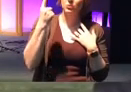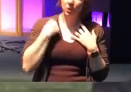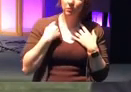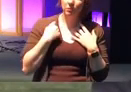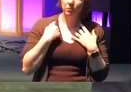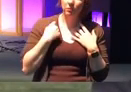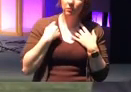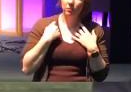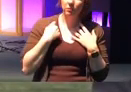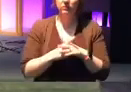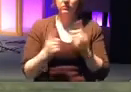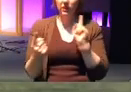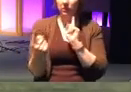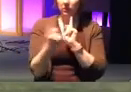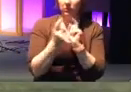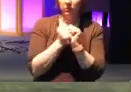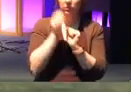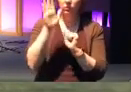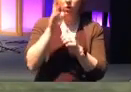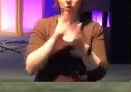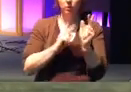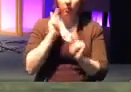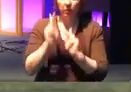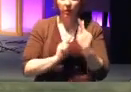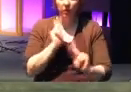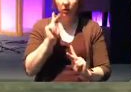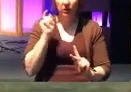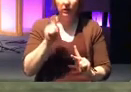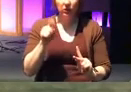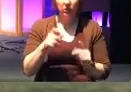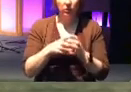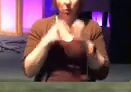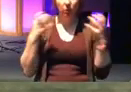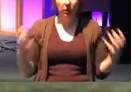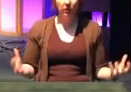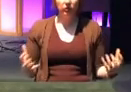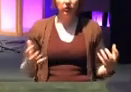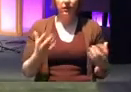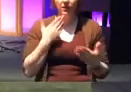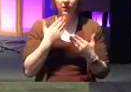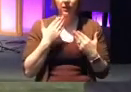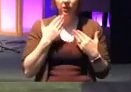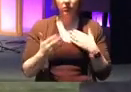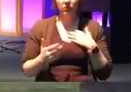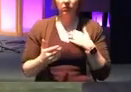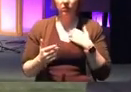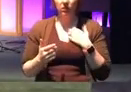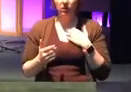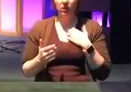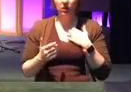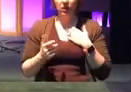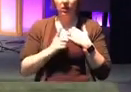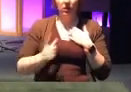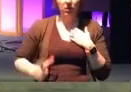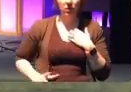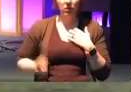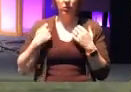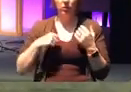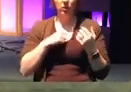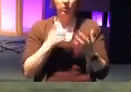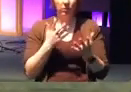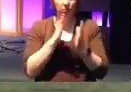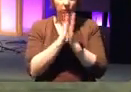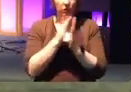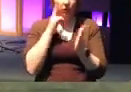and just meet with your people. We need you so much. Thank you. And Lord, we just pray for this